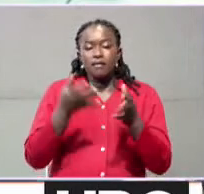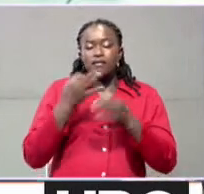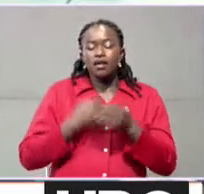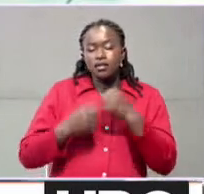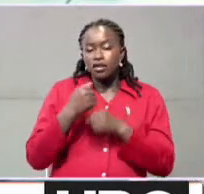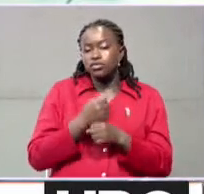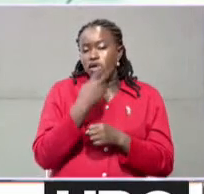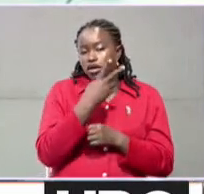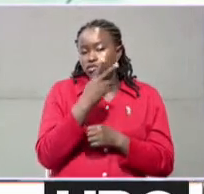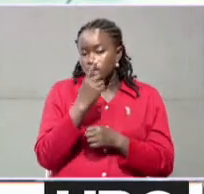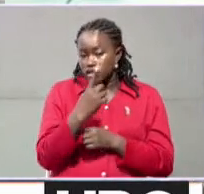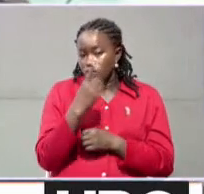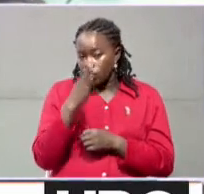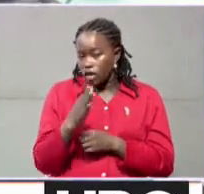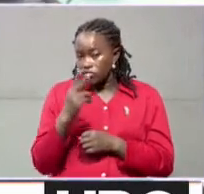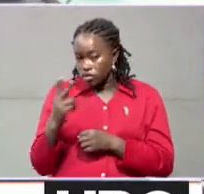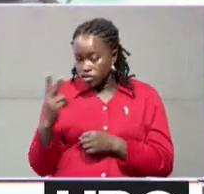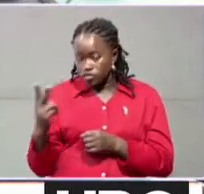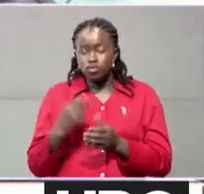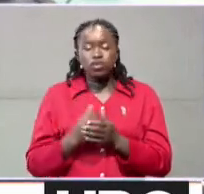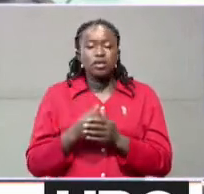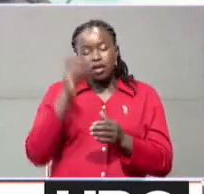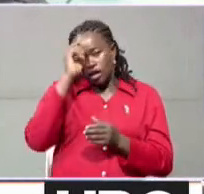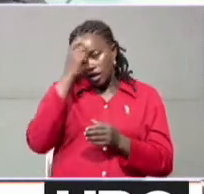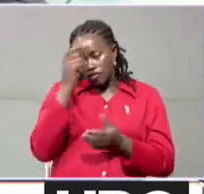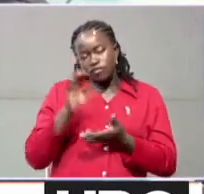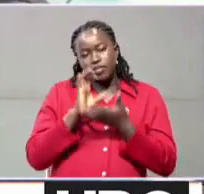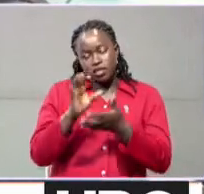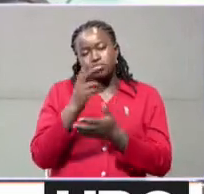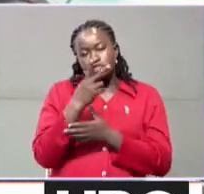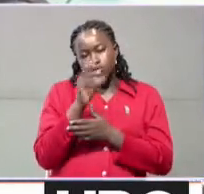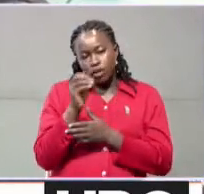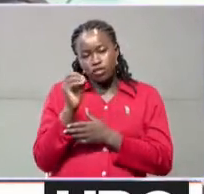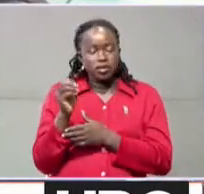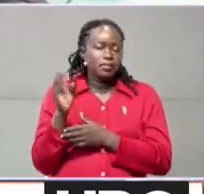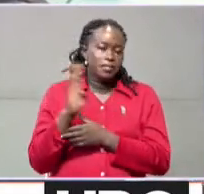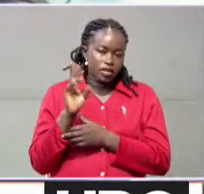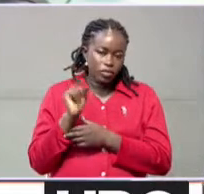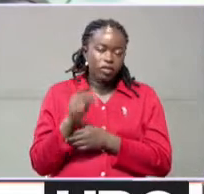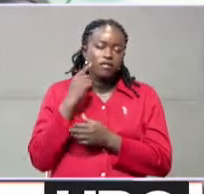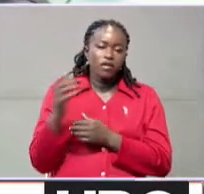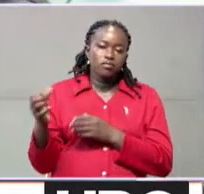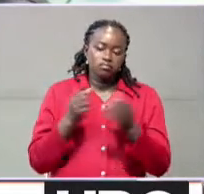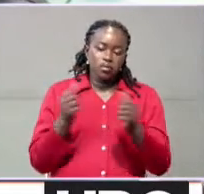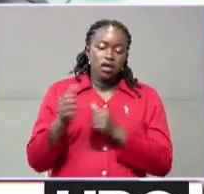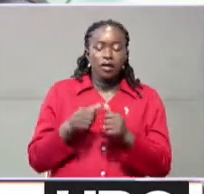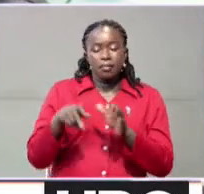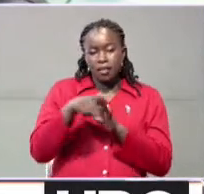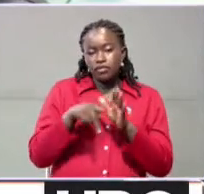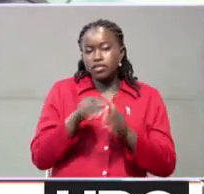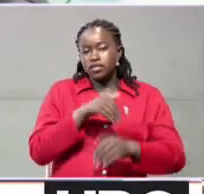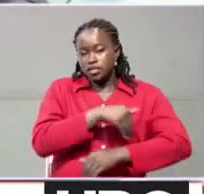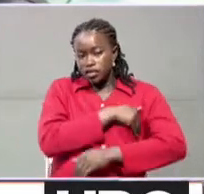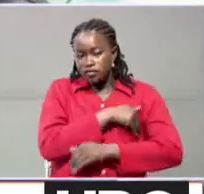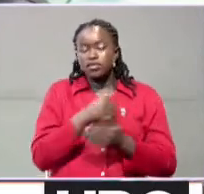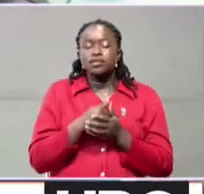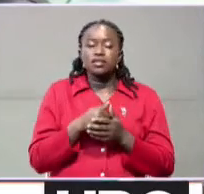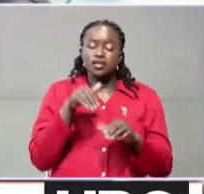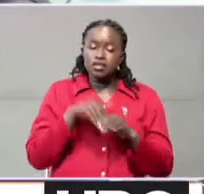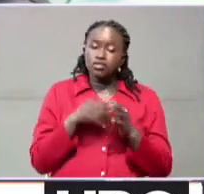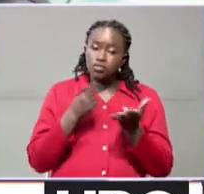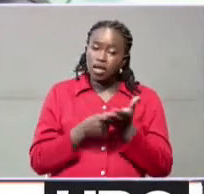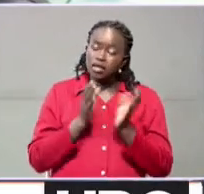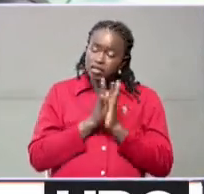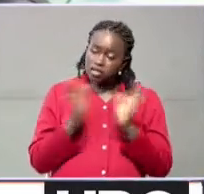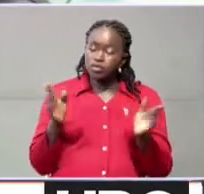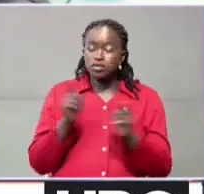2021 2022 government allocated 200 billion for the recruitment of the paris chiefs across the country